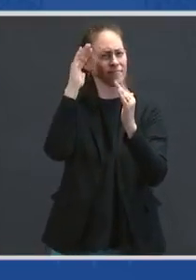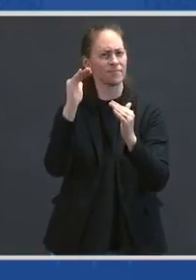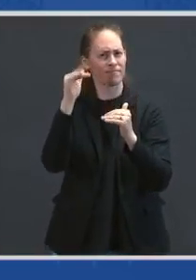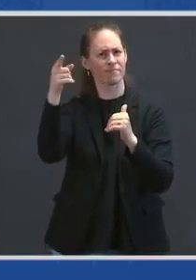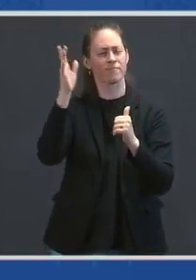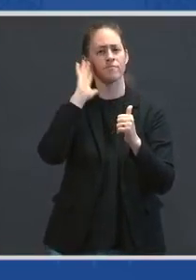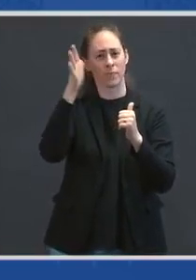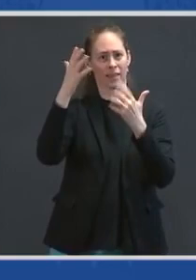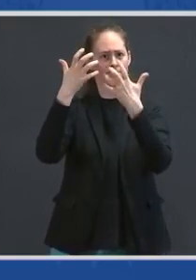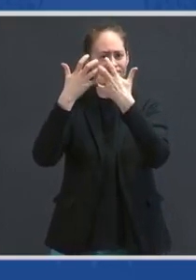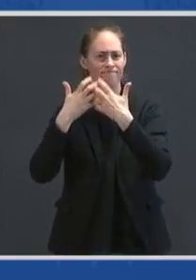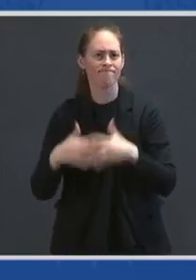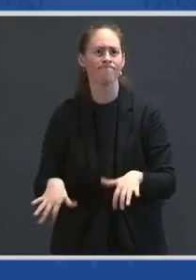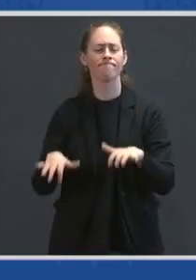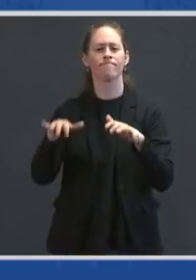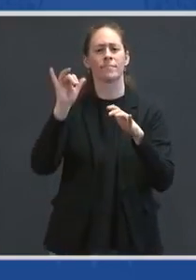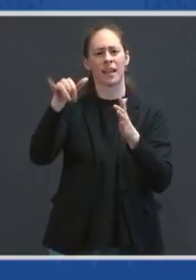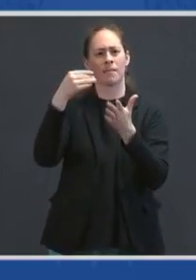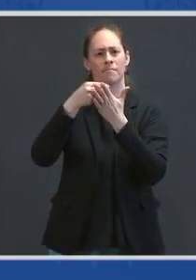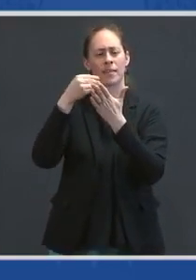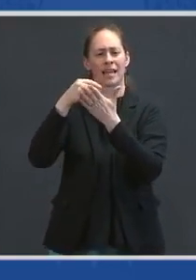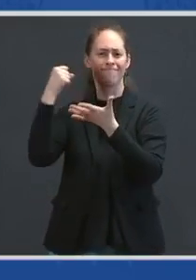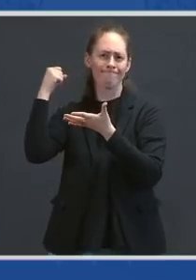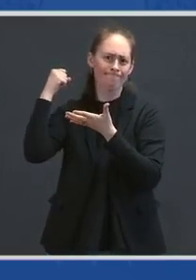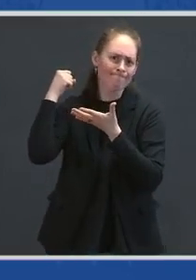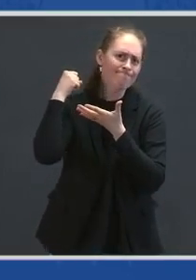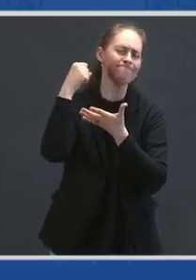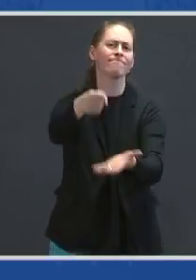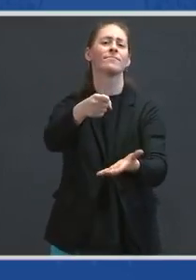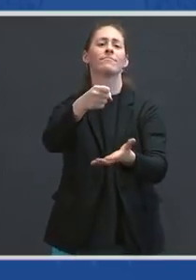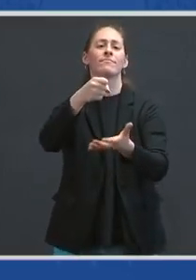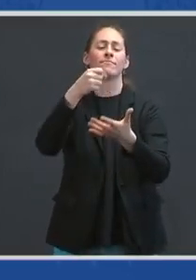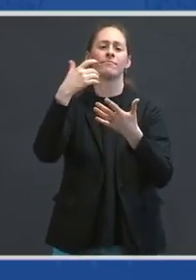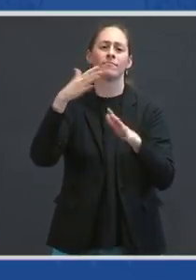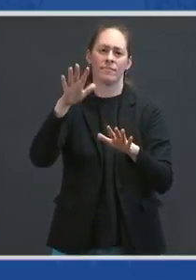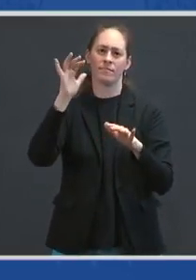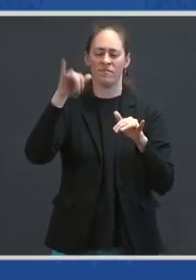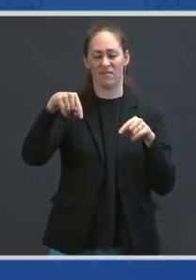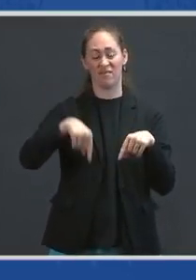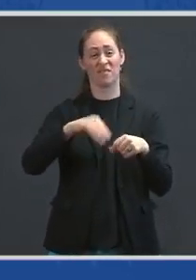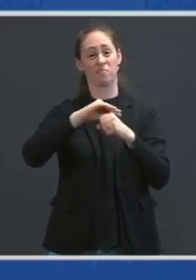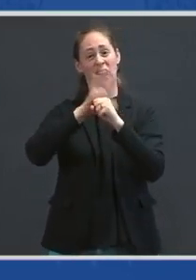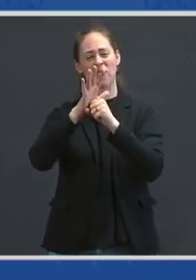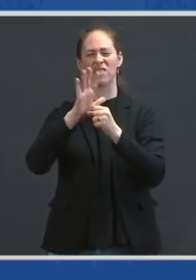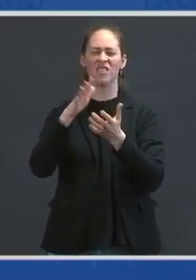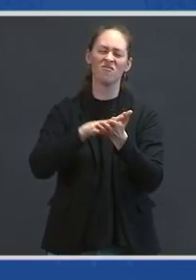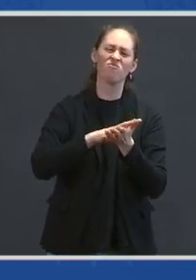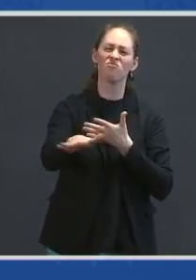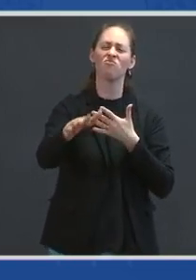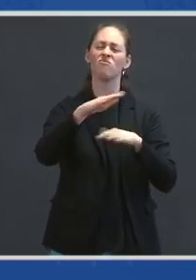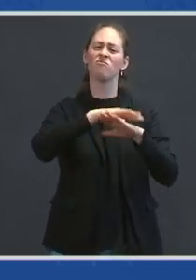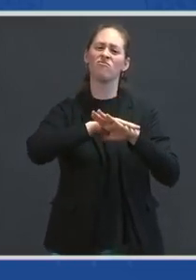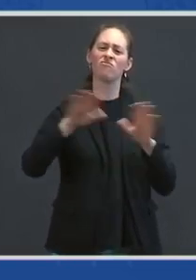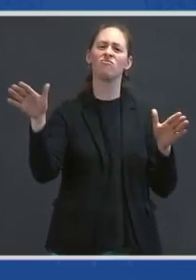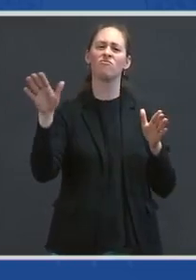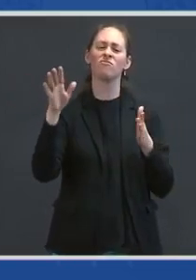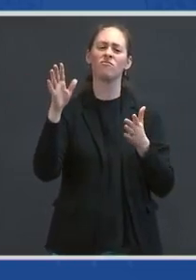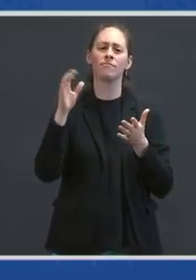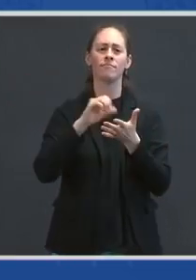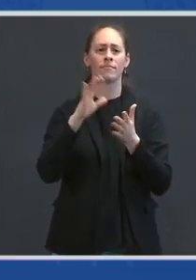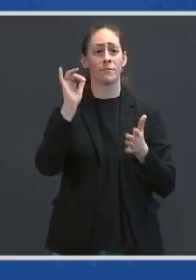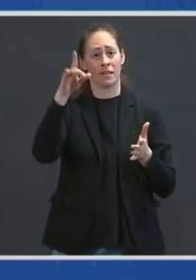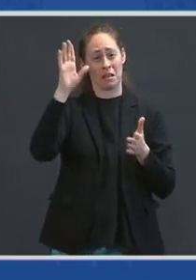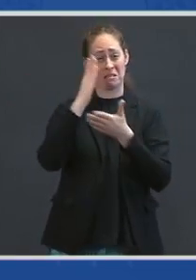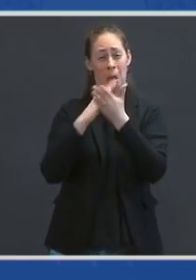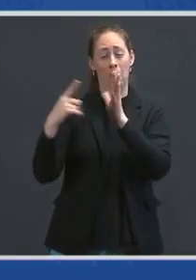for everything we need to do to beat this pandemic and to get the economy going again. Now, critics say the plan is too big, that it costs too